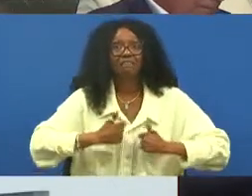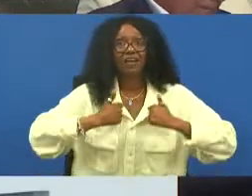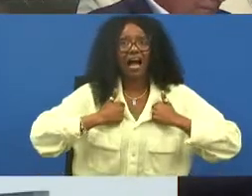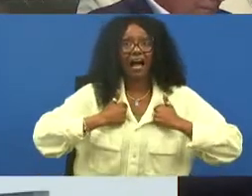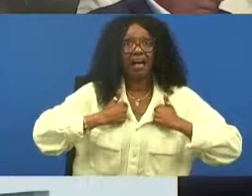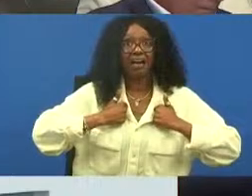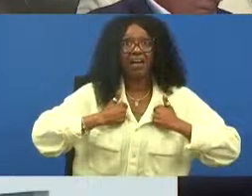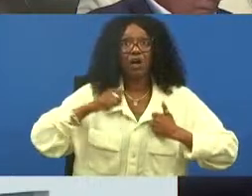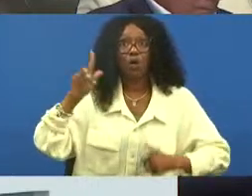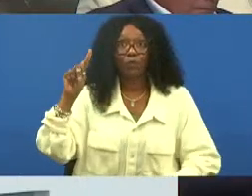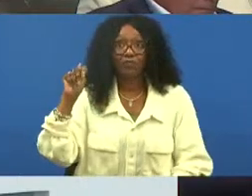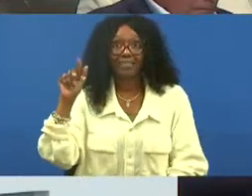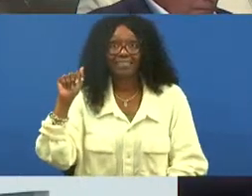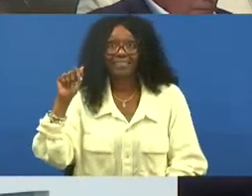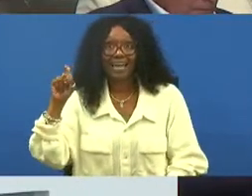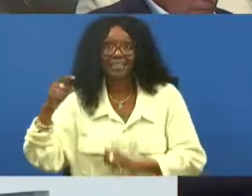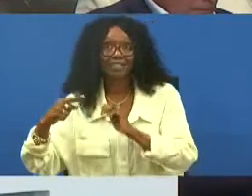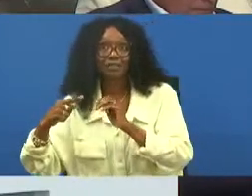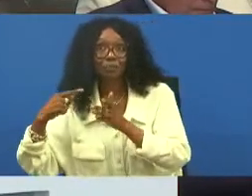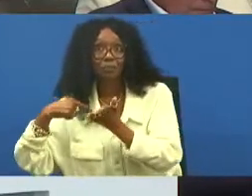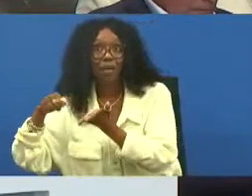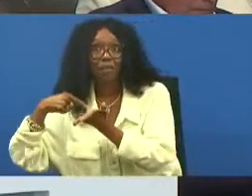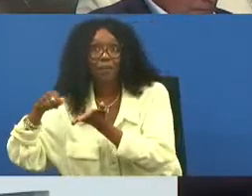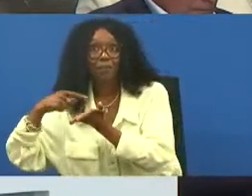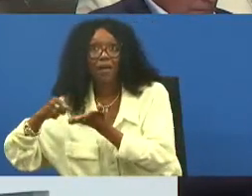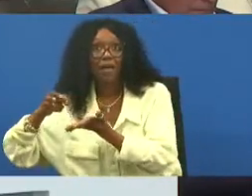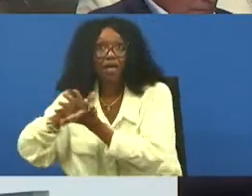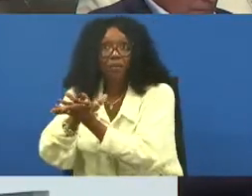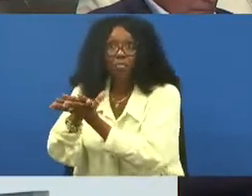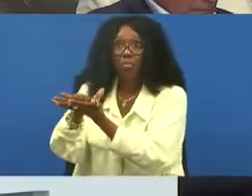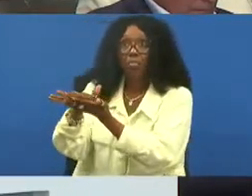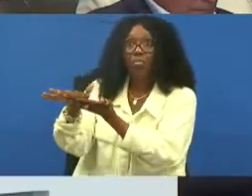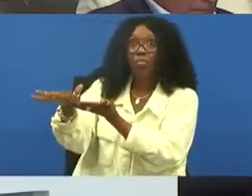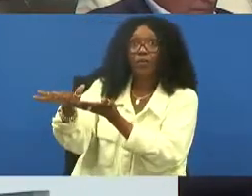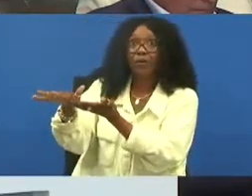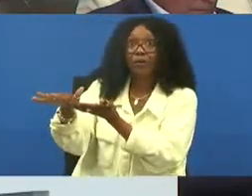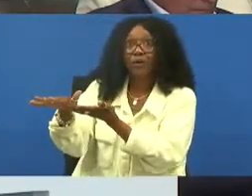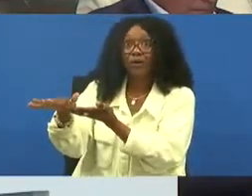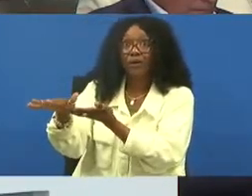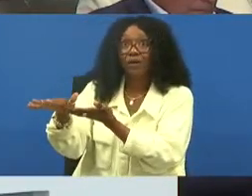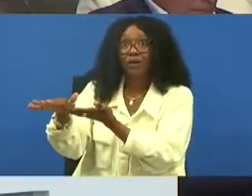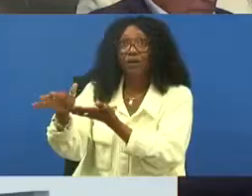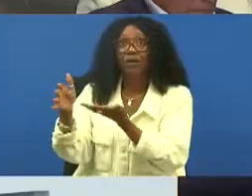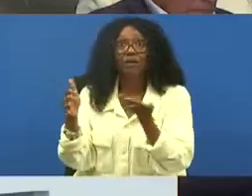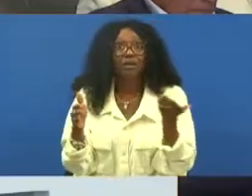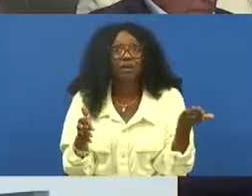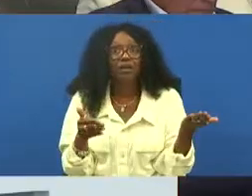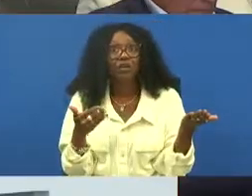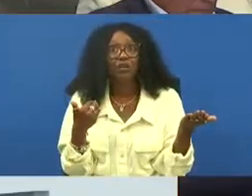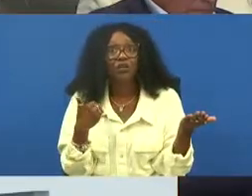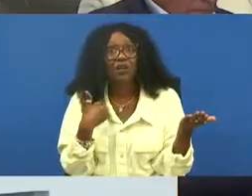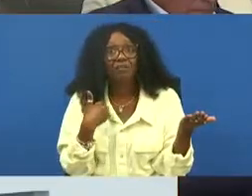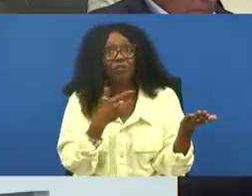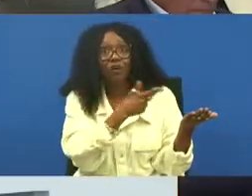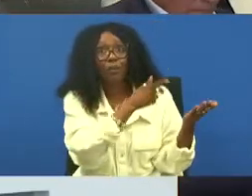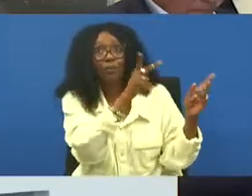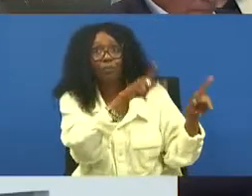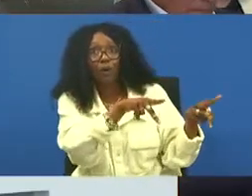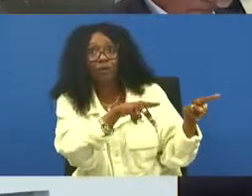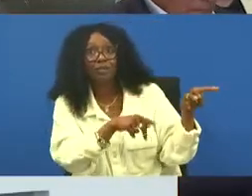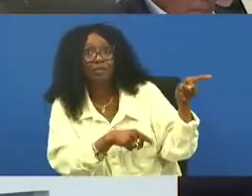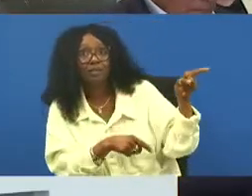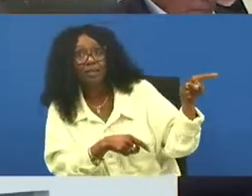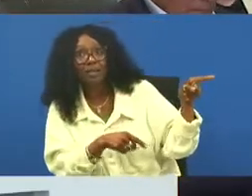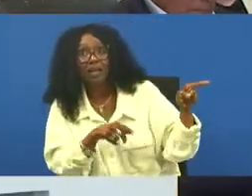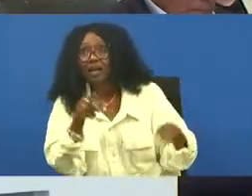these taxes are concerned. And when you start spending the amount of money, you have a individual sitting right over there in